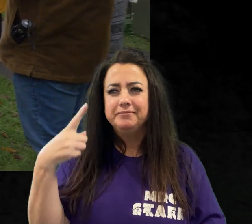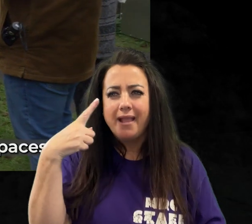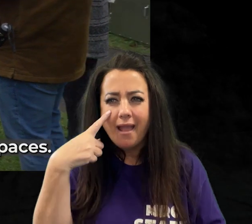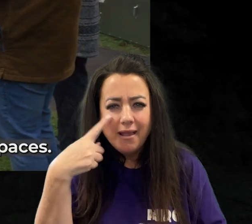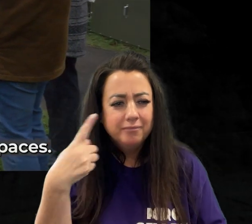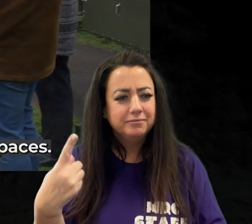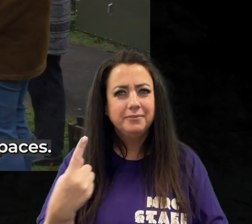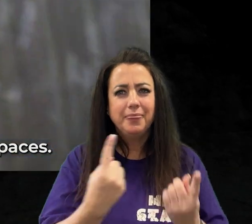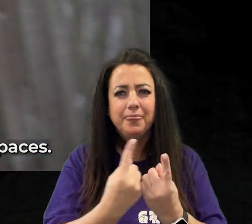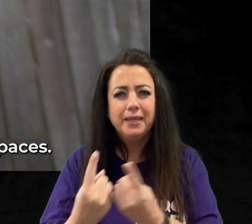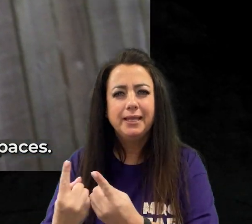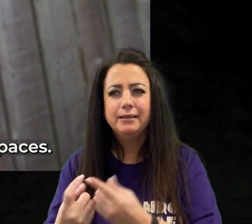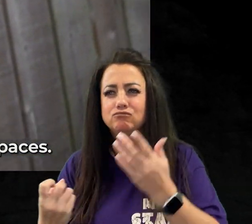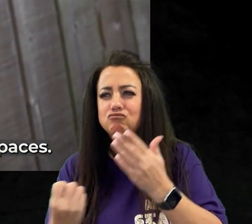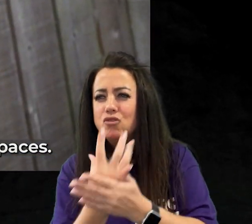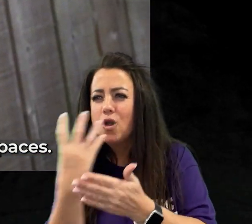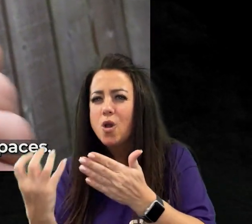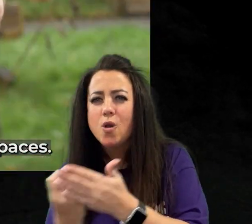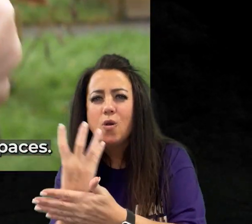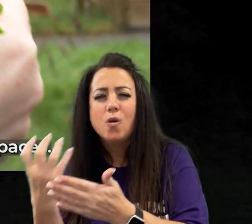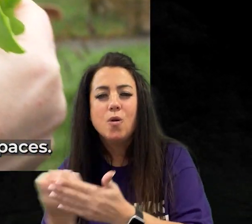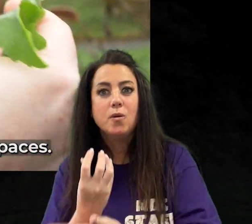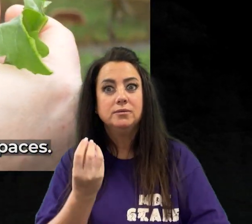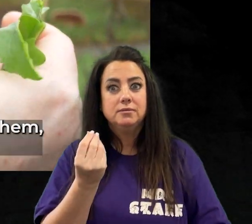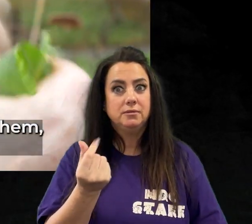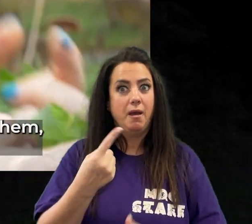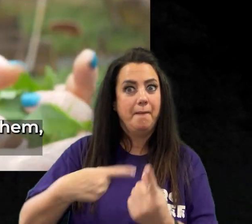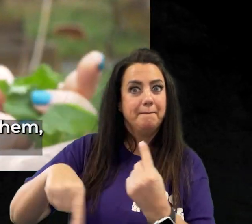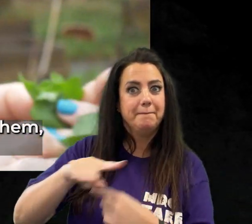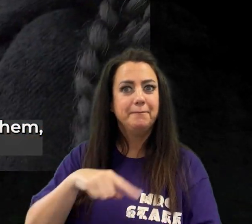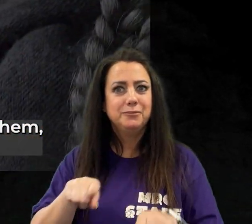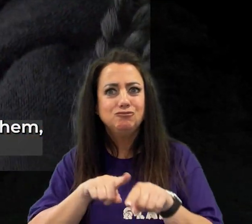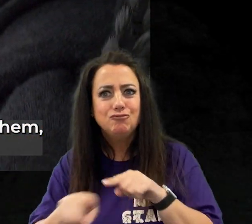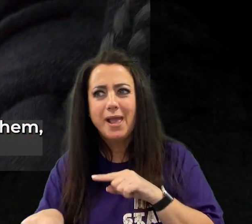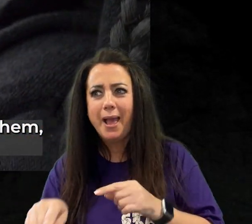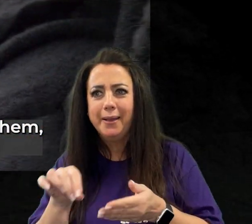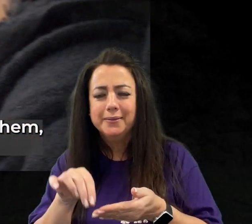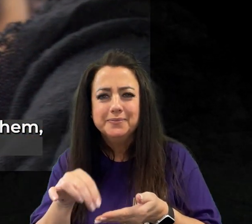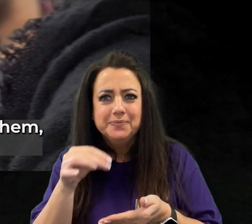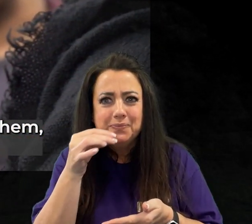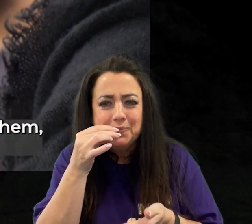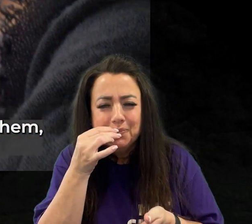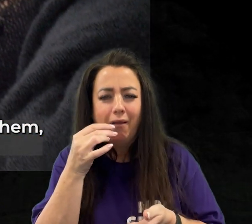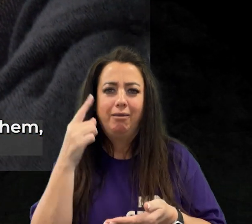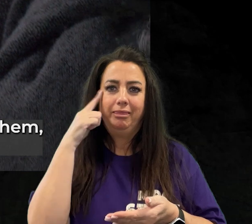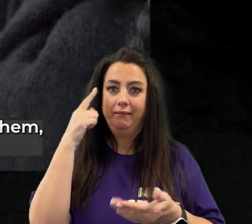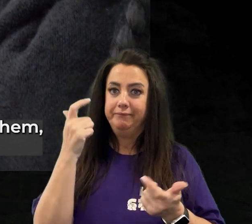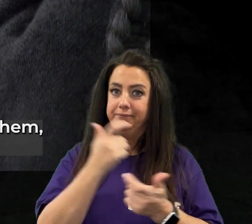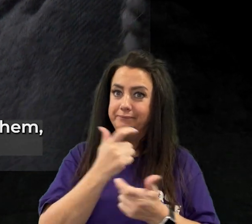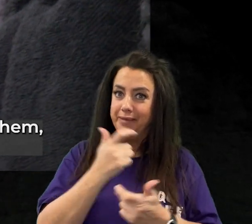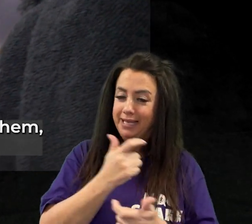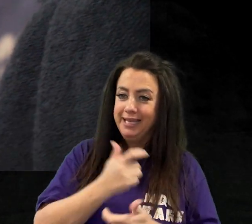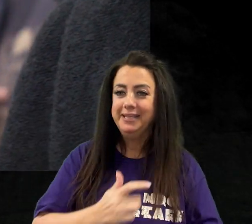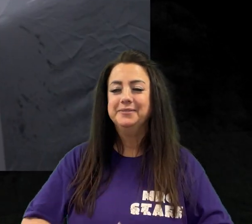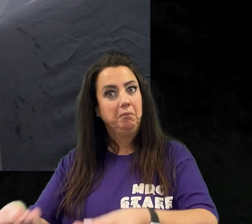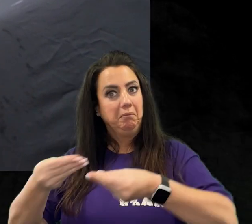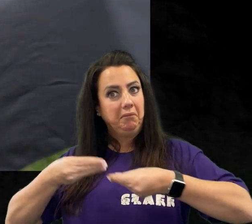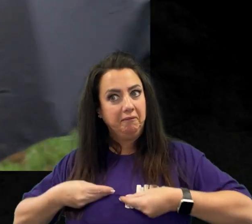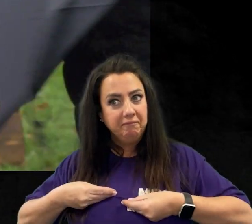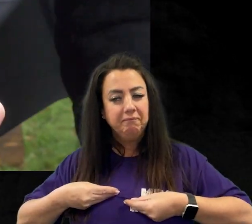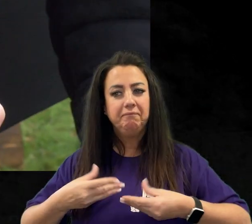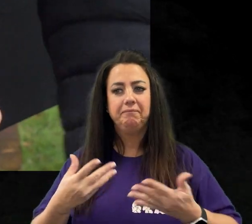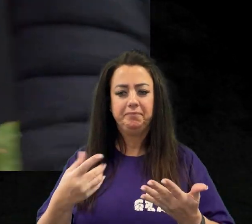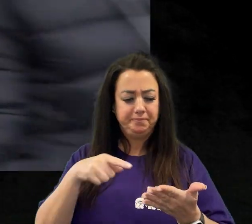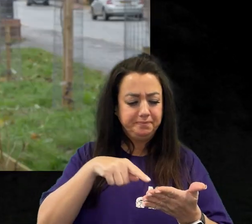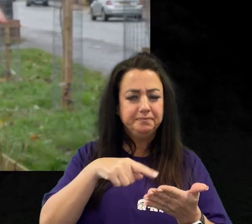have a look at some of the things that were growing in those spaces, to try some of them as well, try eating some of them, which was great and very funny. Having that given to me